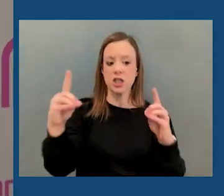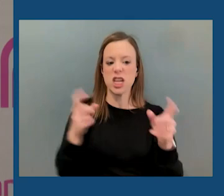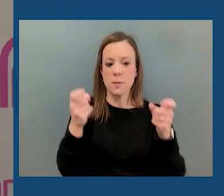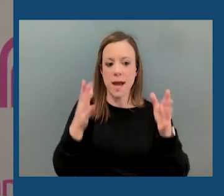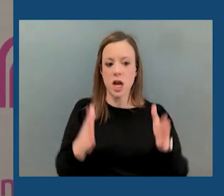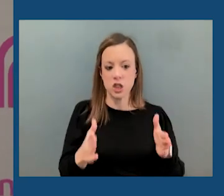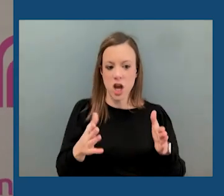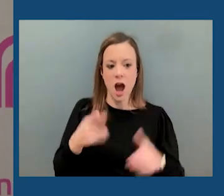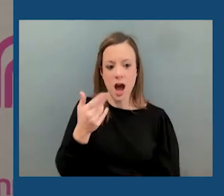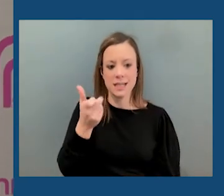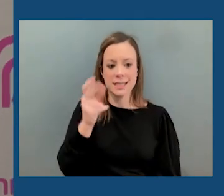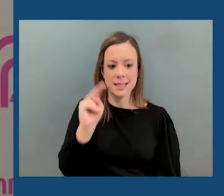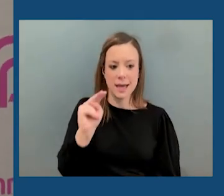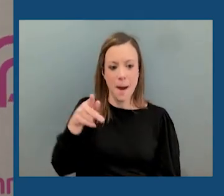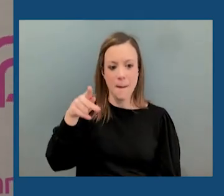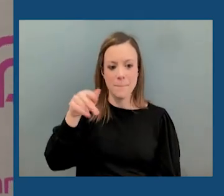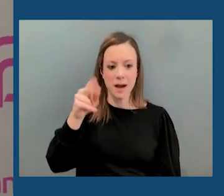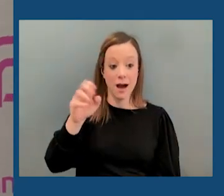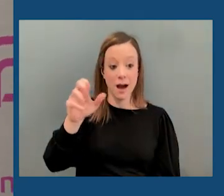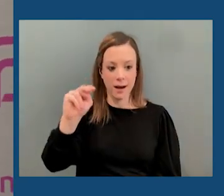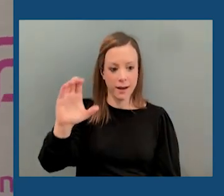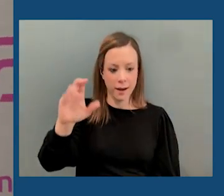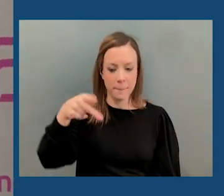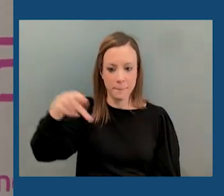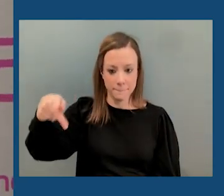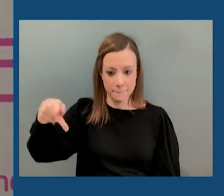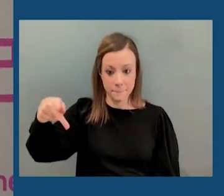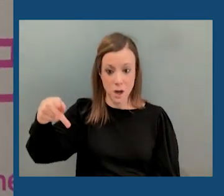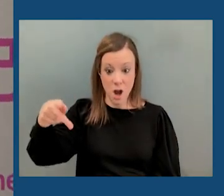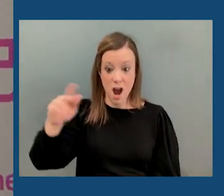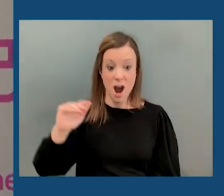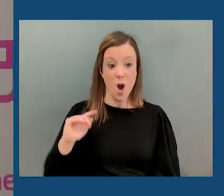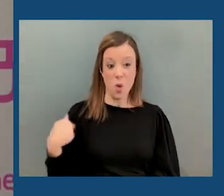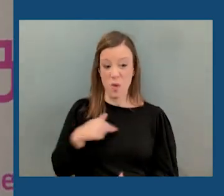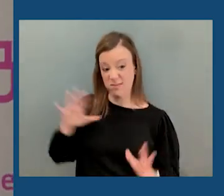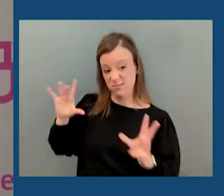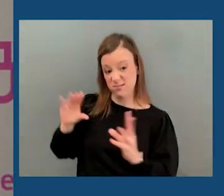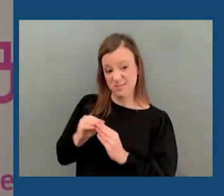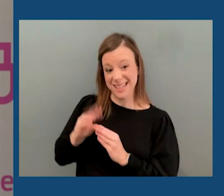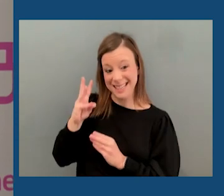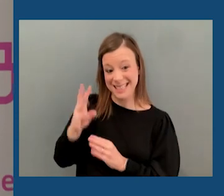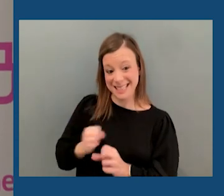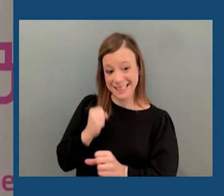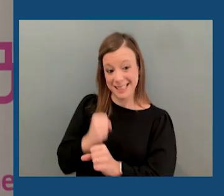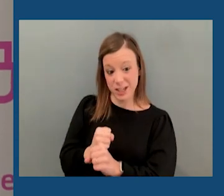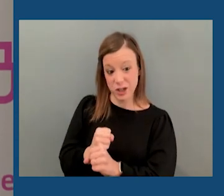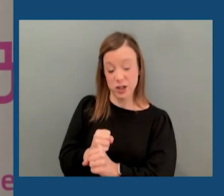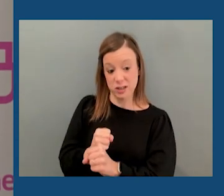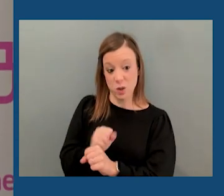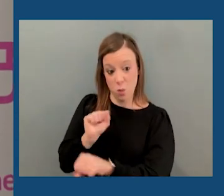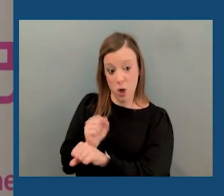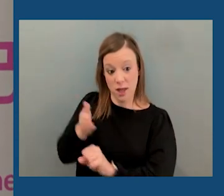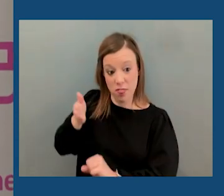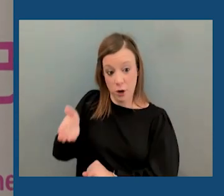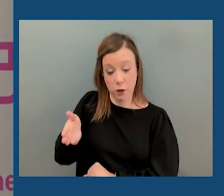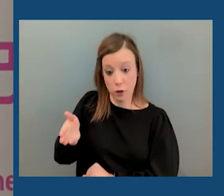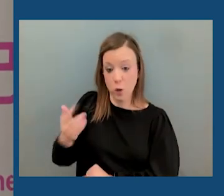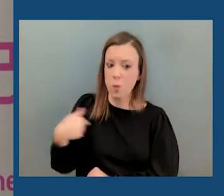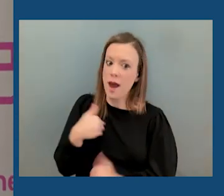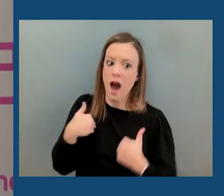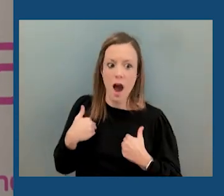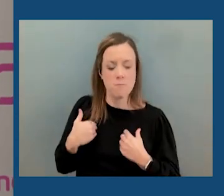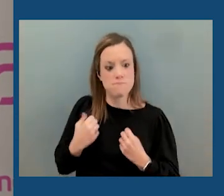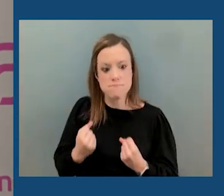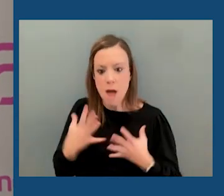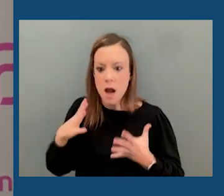Peconic. Over our combined 6 years at the affiliate, we have had many opportunities to hear directly from